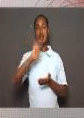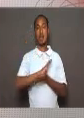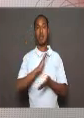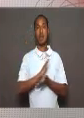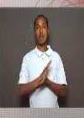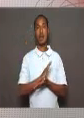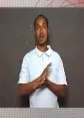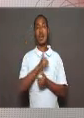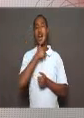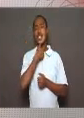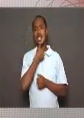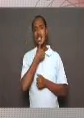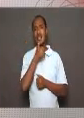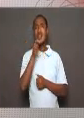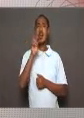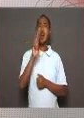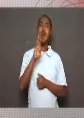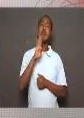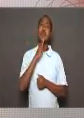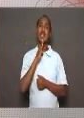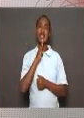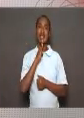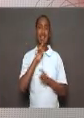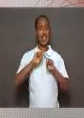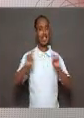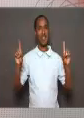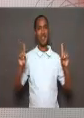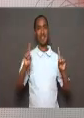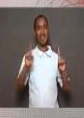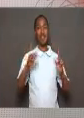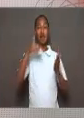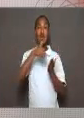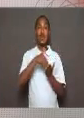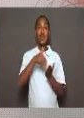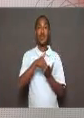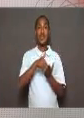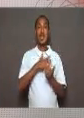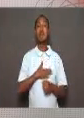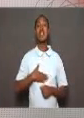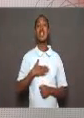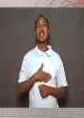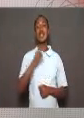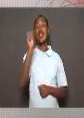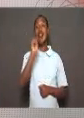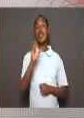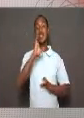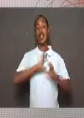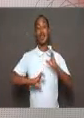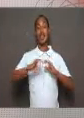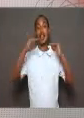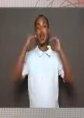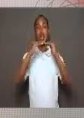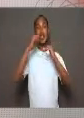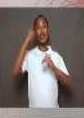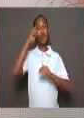you think it would be acidic or basic? Also, please write the chemical